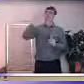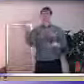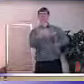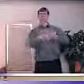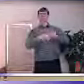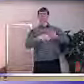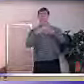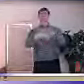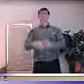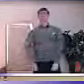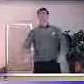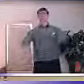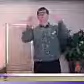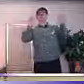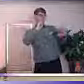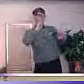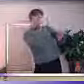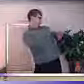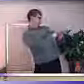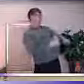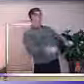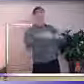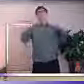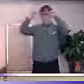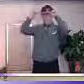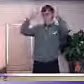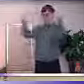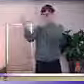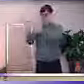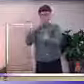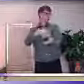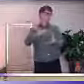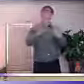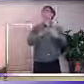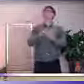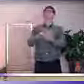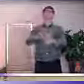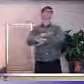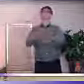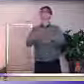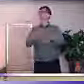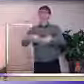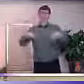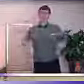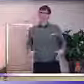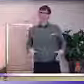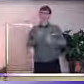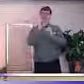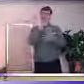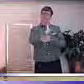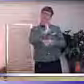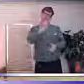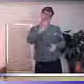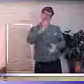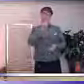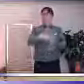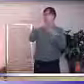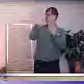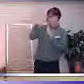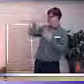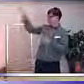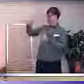that sixth sense to imagine something that nobody else can until you set that vision